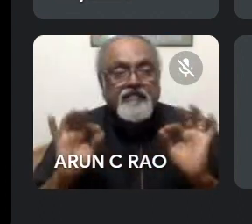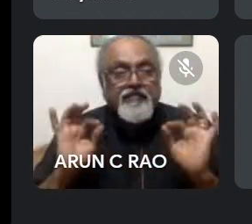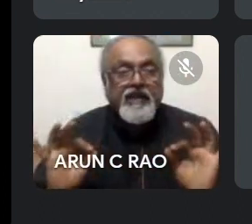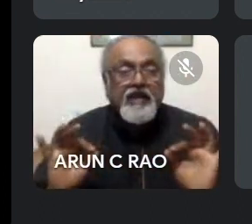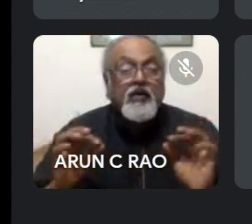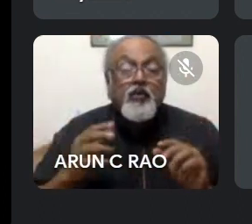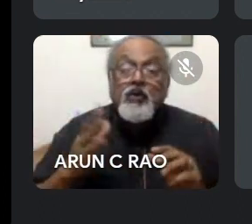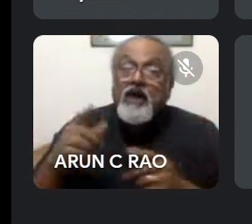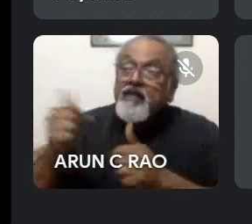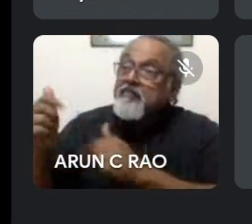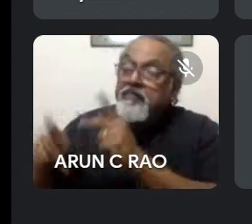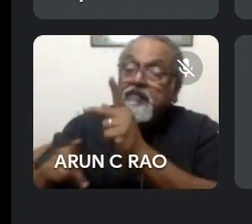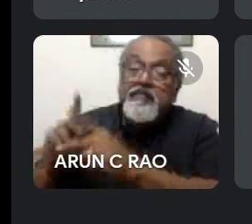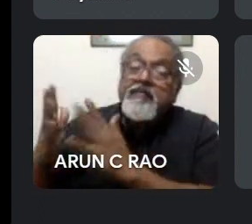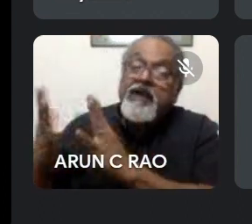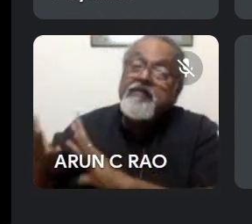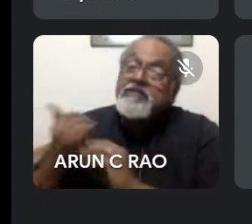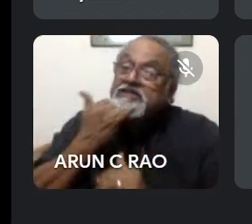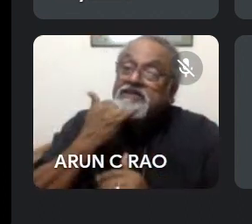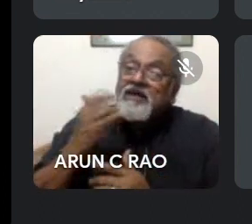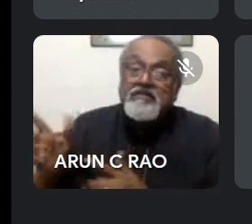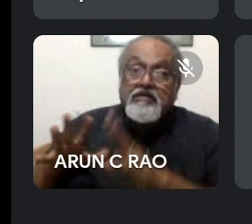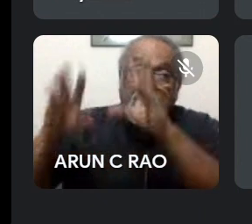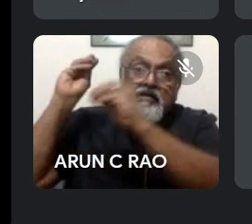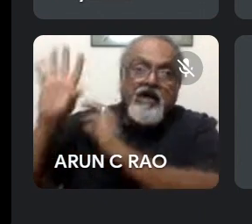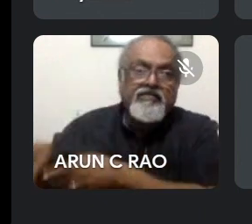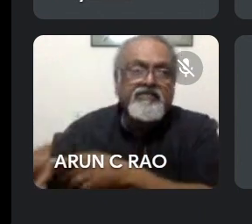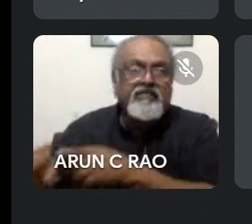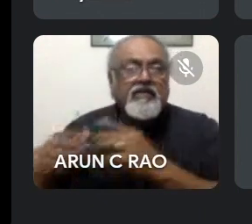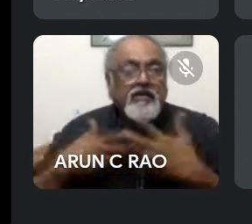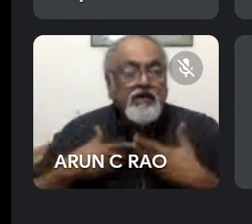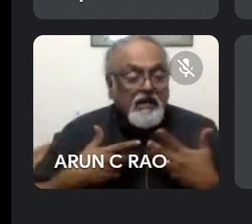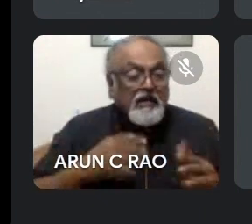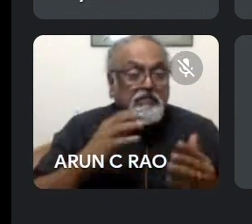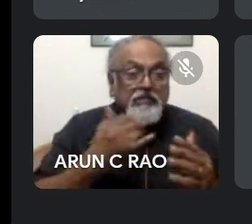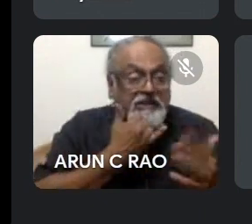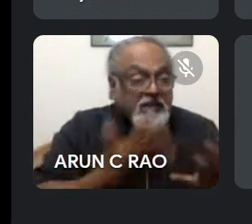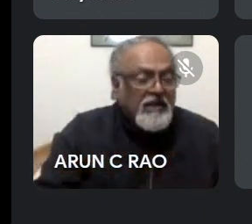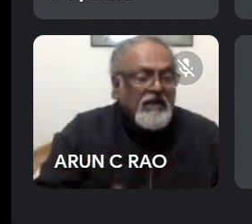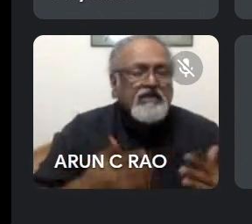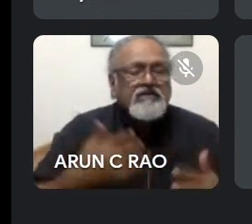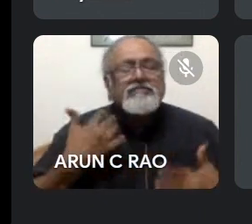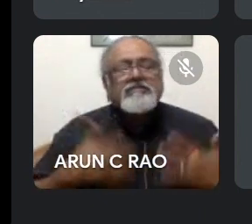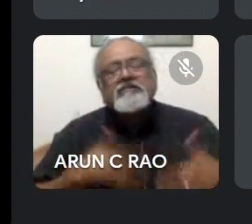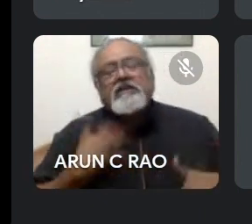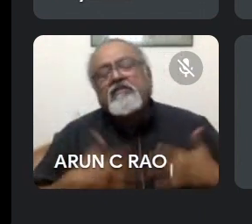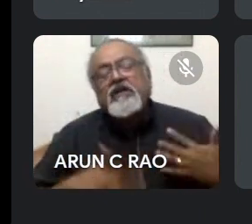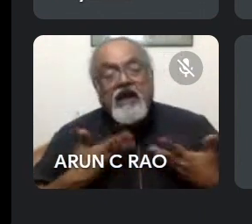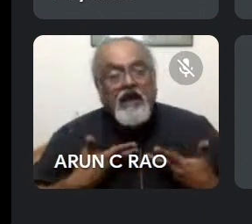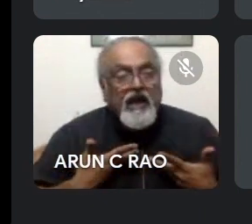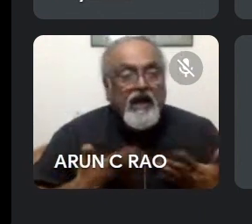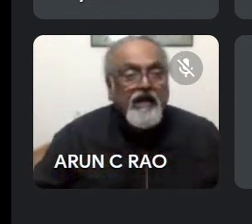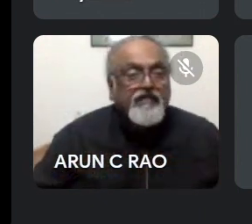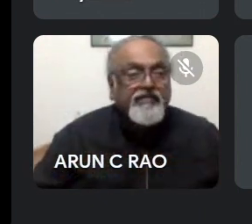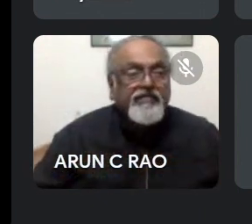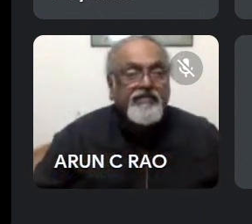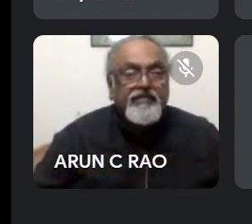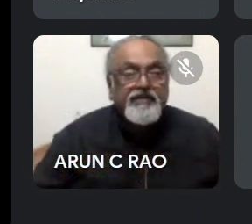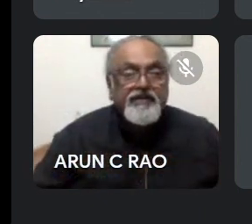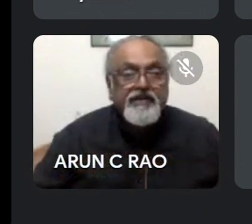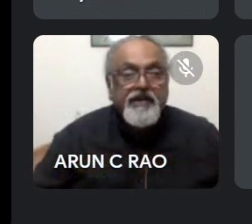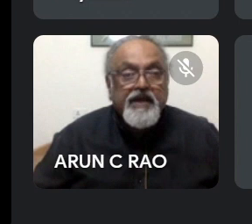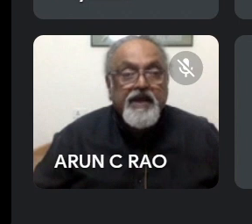it. But you are entitled to your own mistakes, to your own acts of frustration. Imagine the luxury of